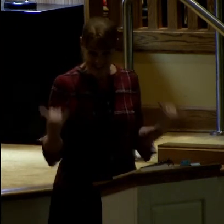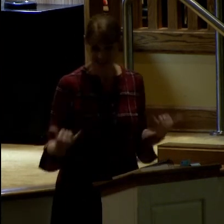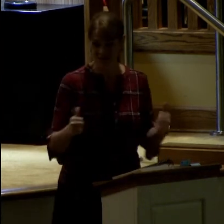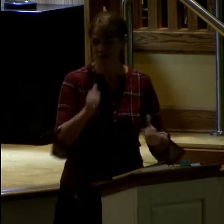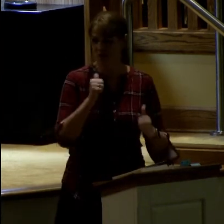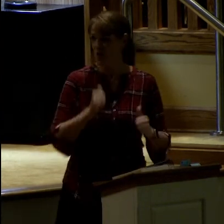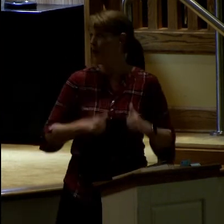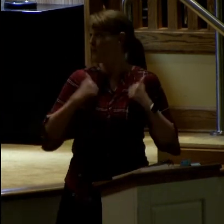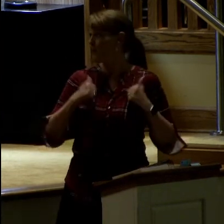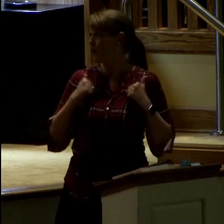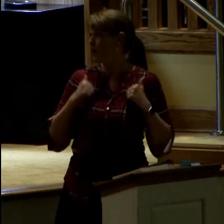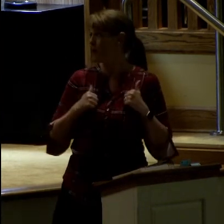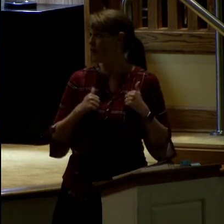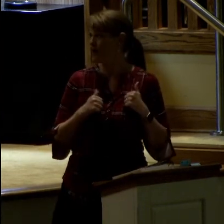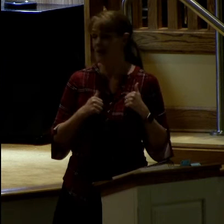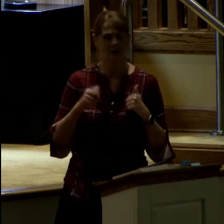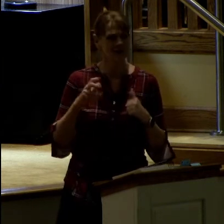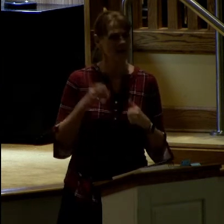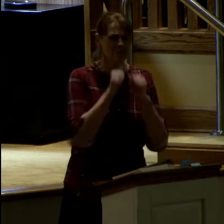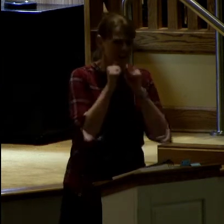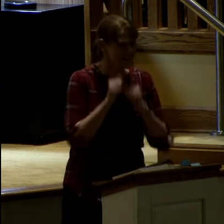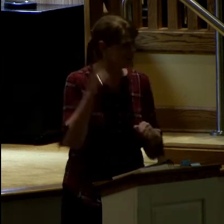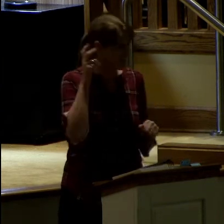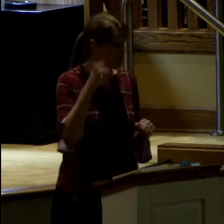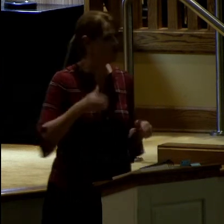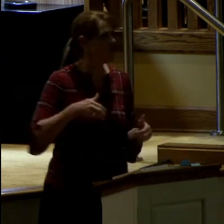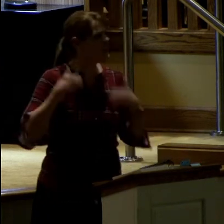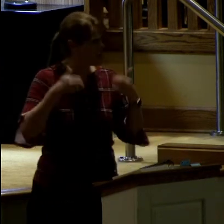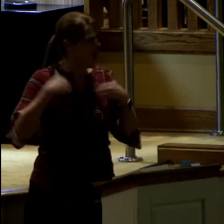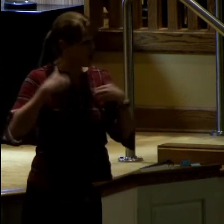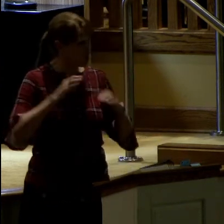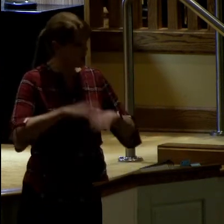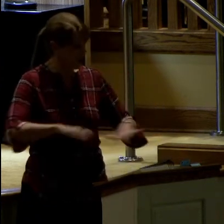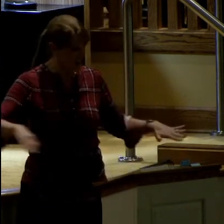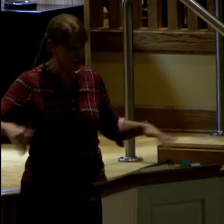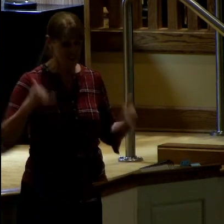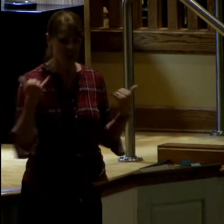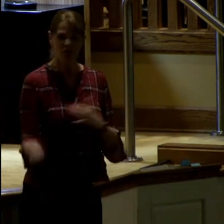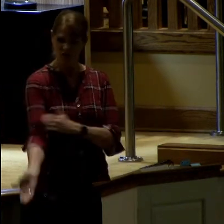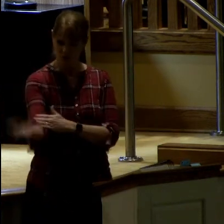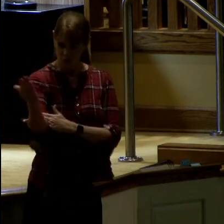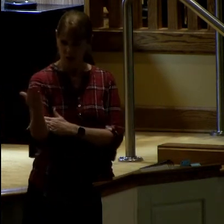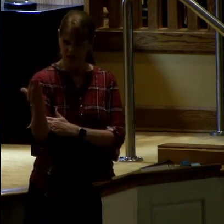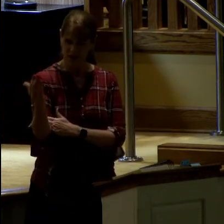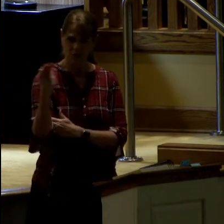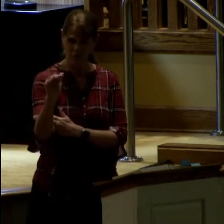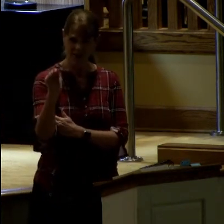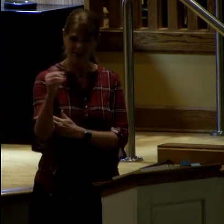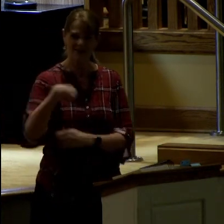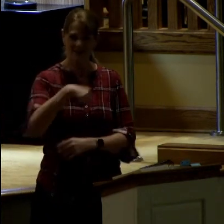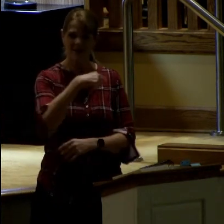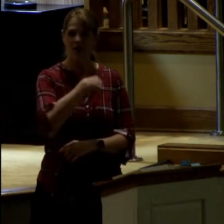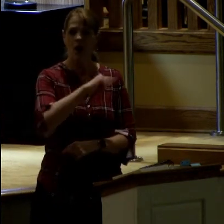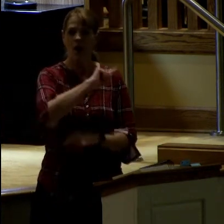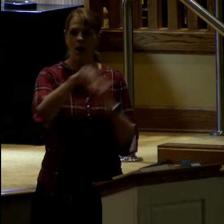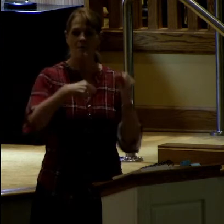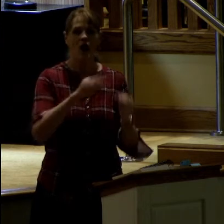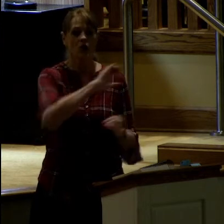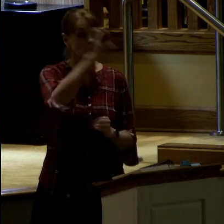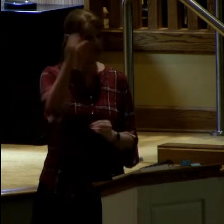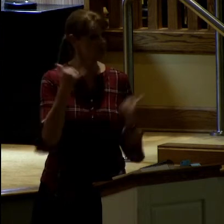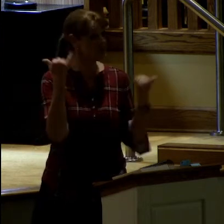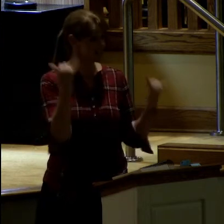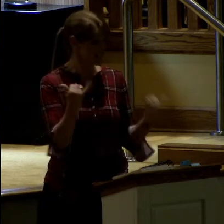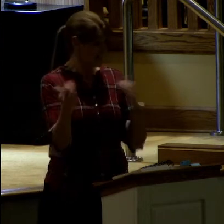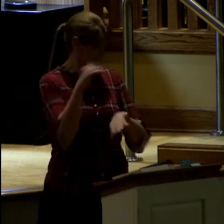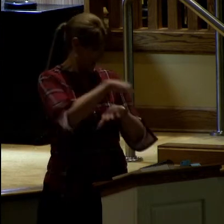the younger people this morning put on the Christmas program, remind us all about that. And tonight, our teenagers will be